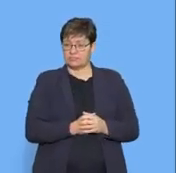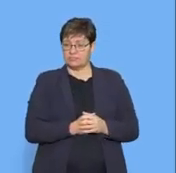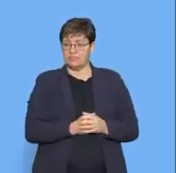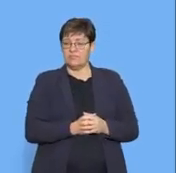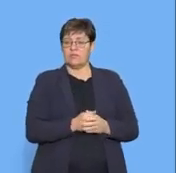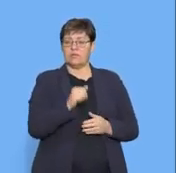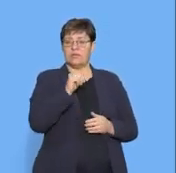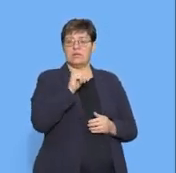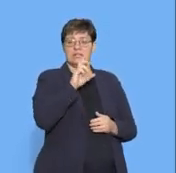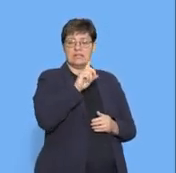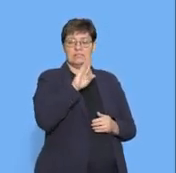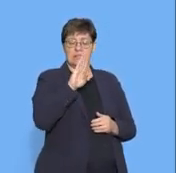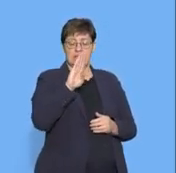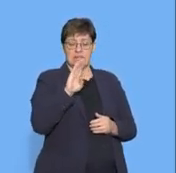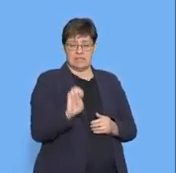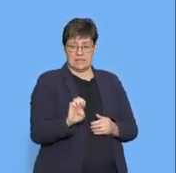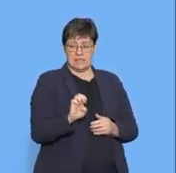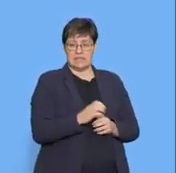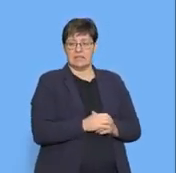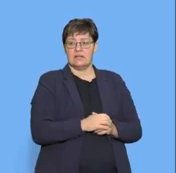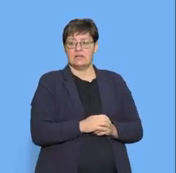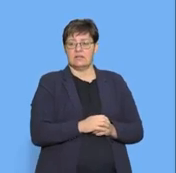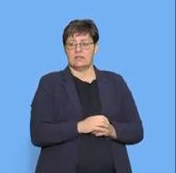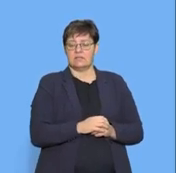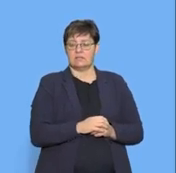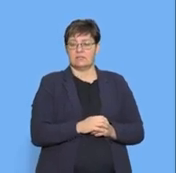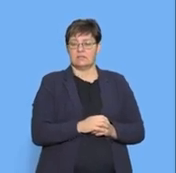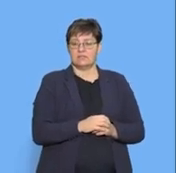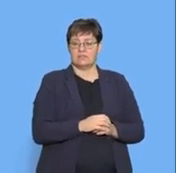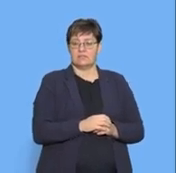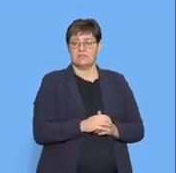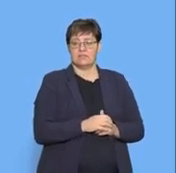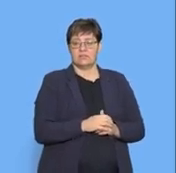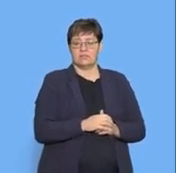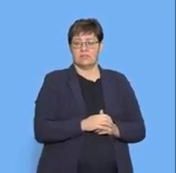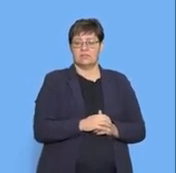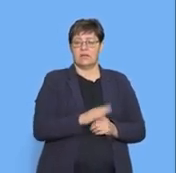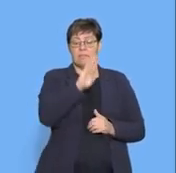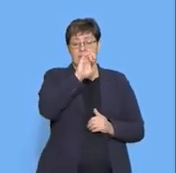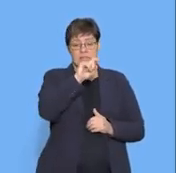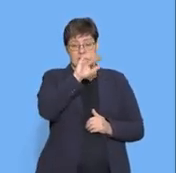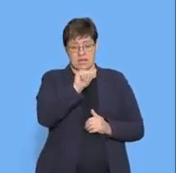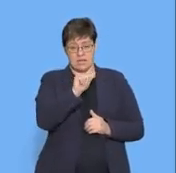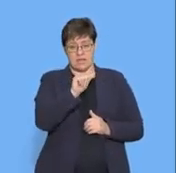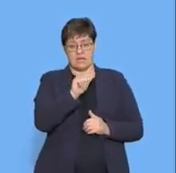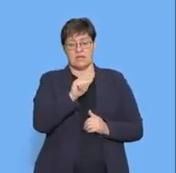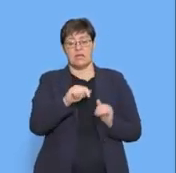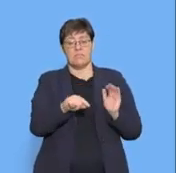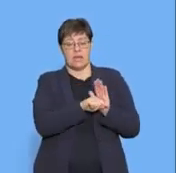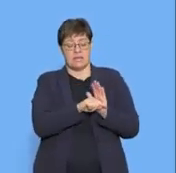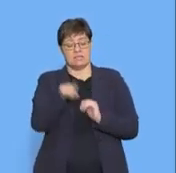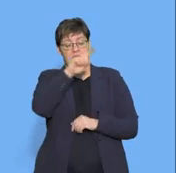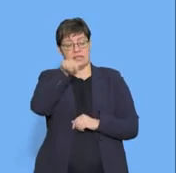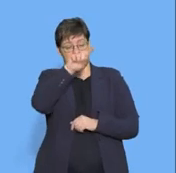so triangle angle DBE will simply be the exterior angle, which is beta